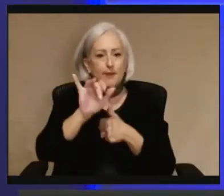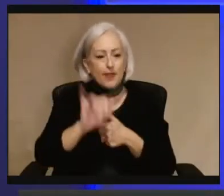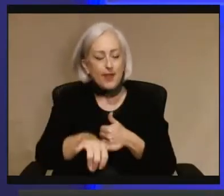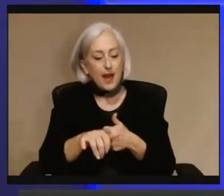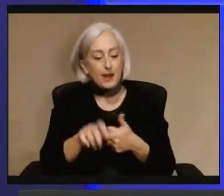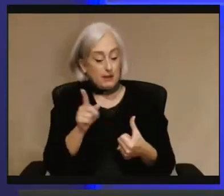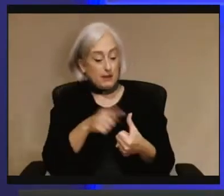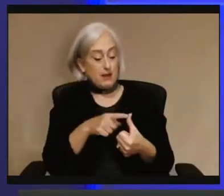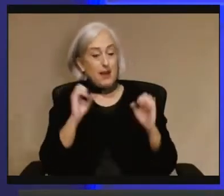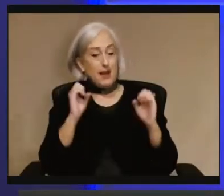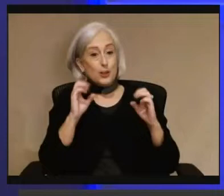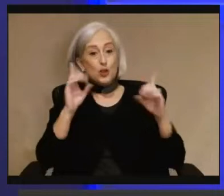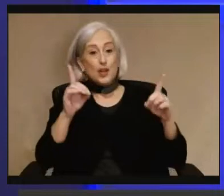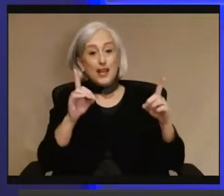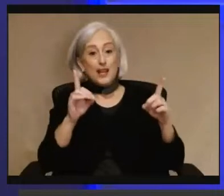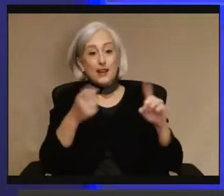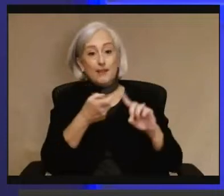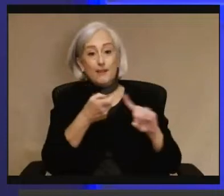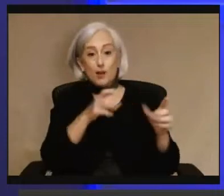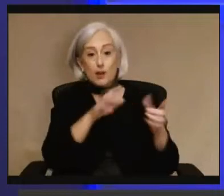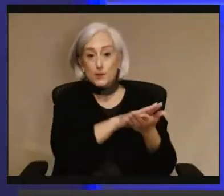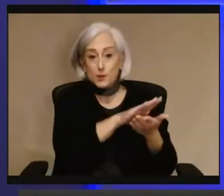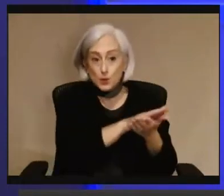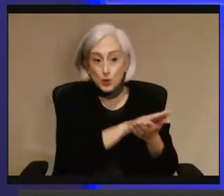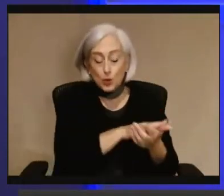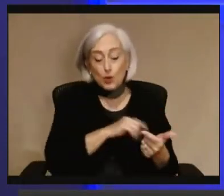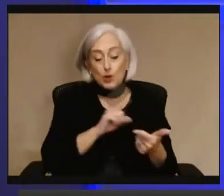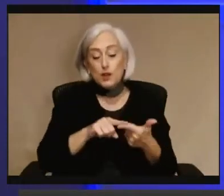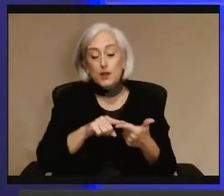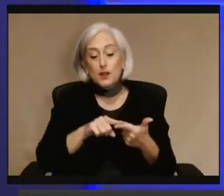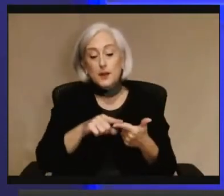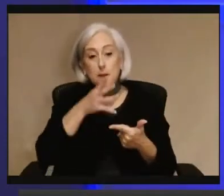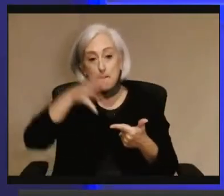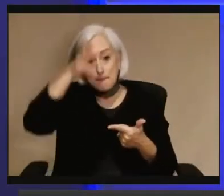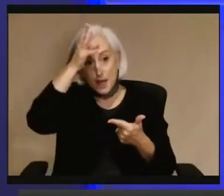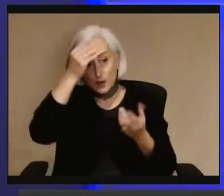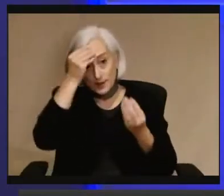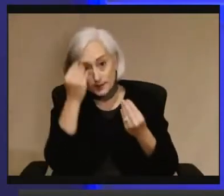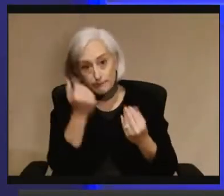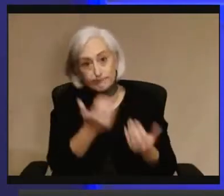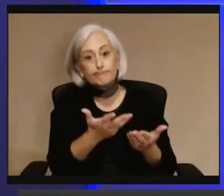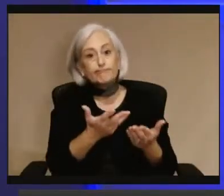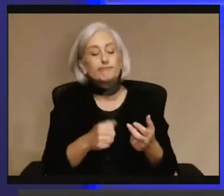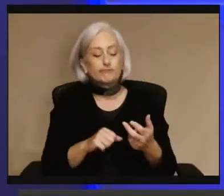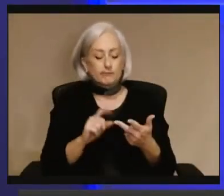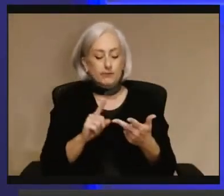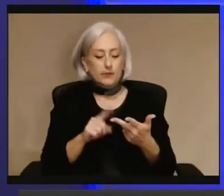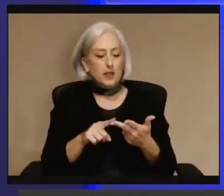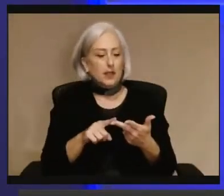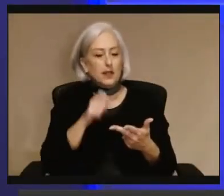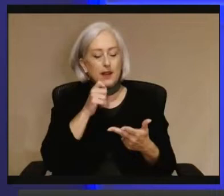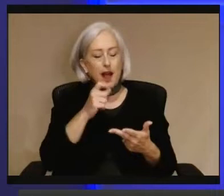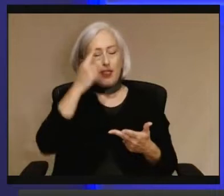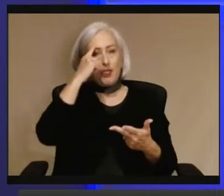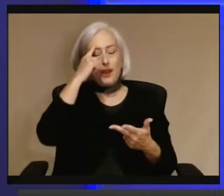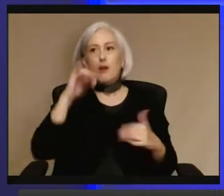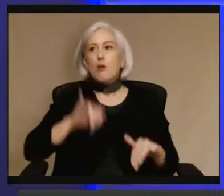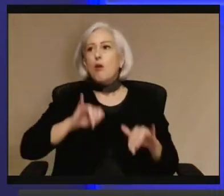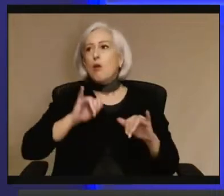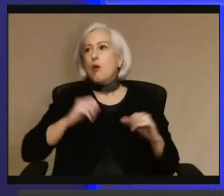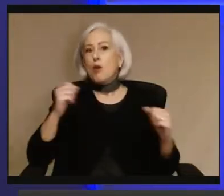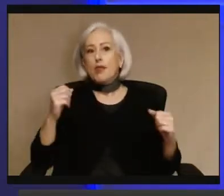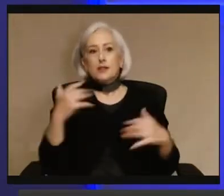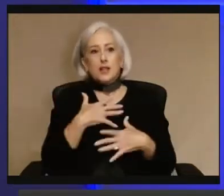education with parents, and it's okay, versus it being a big scary thing, to understand